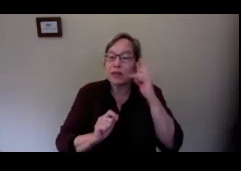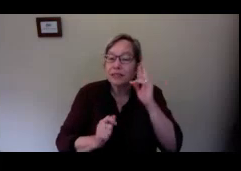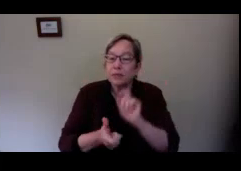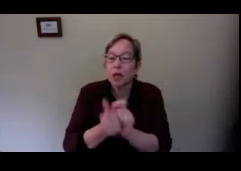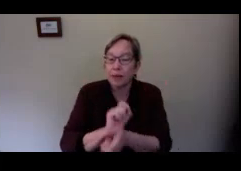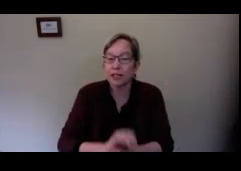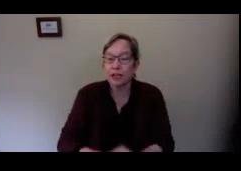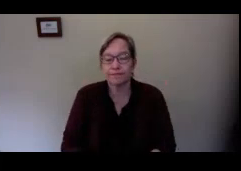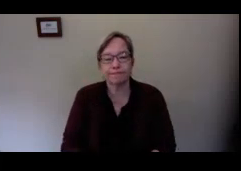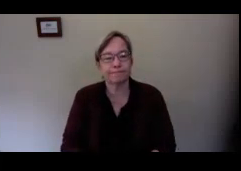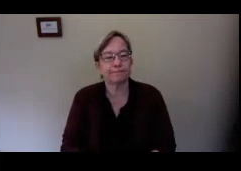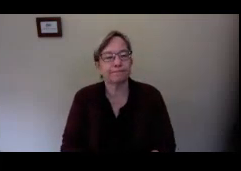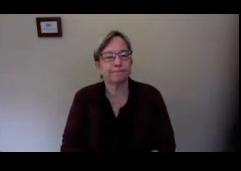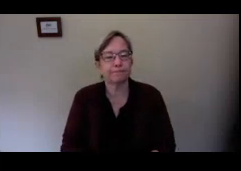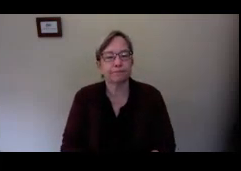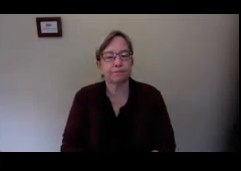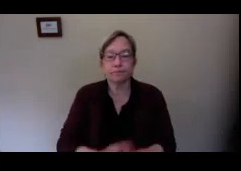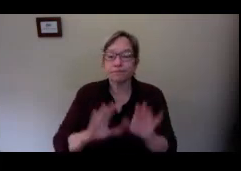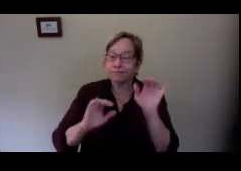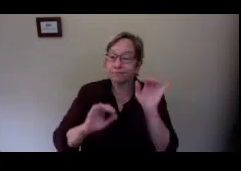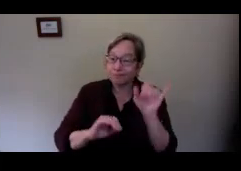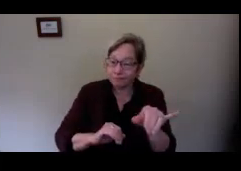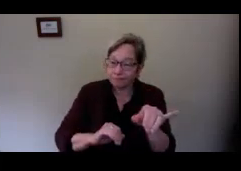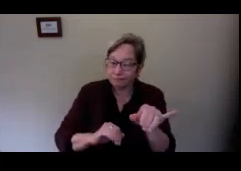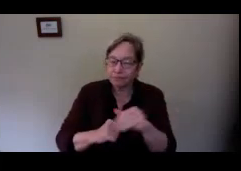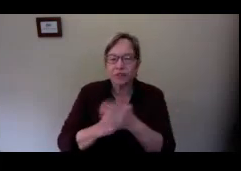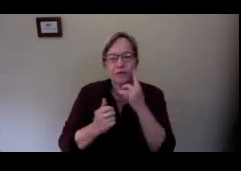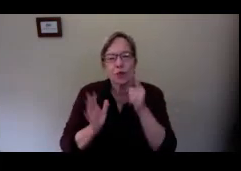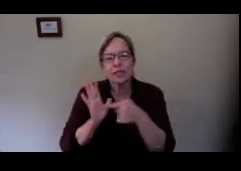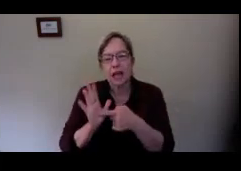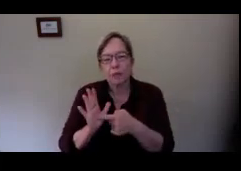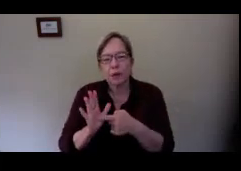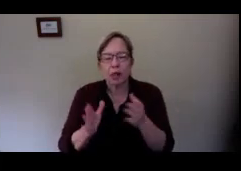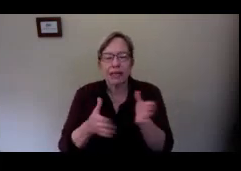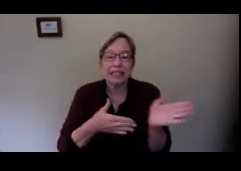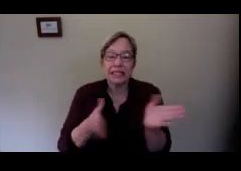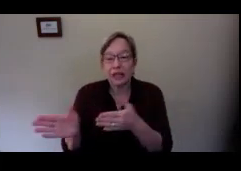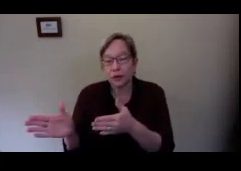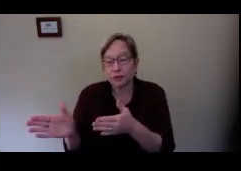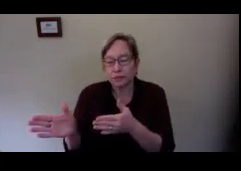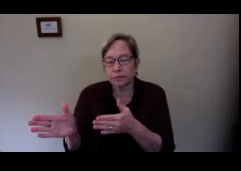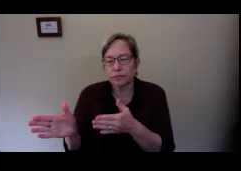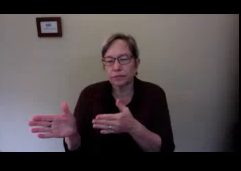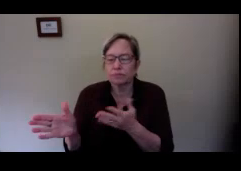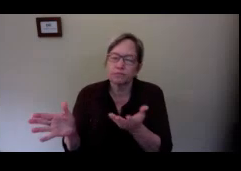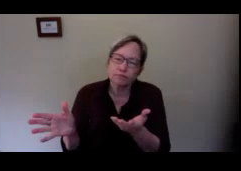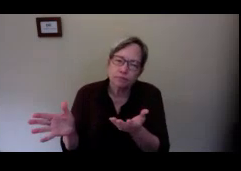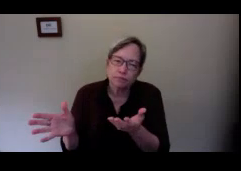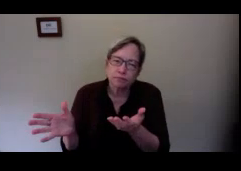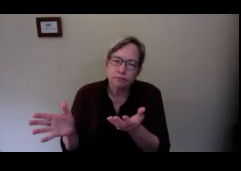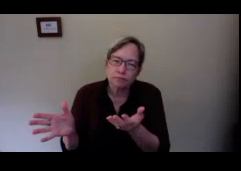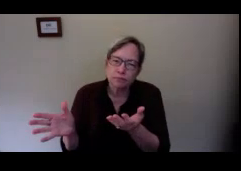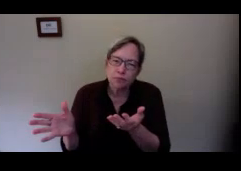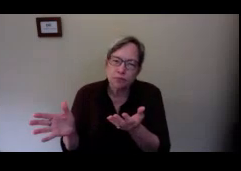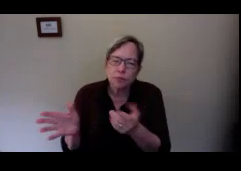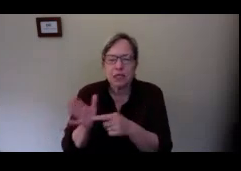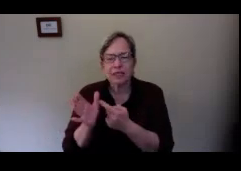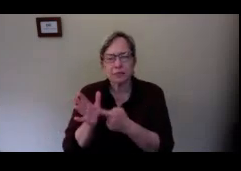So with that, for instance, steering, that would be sometimes